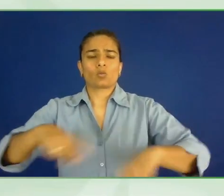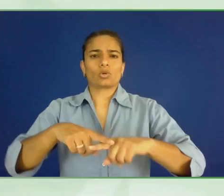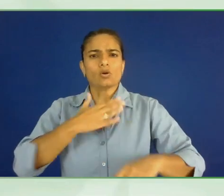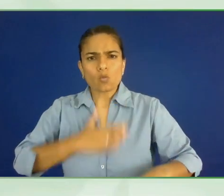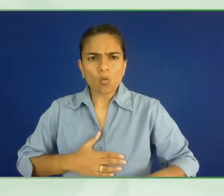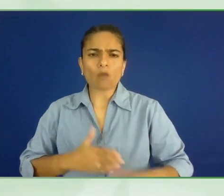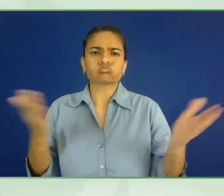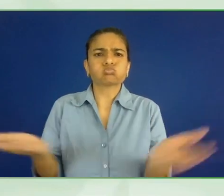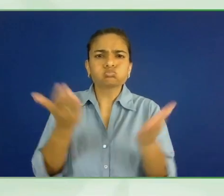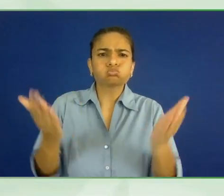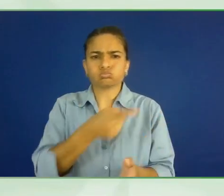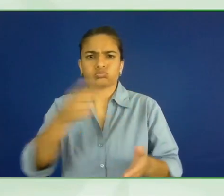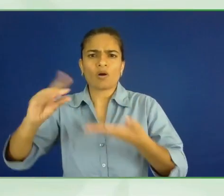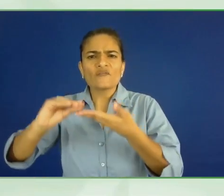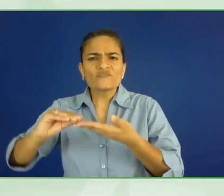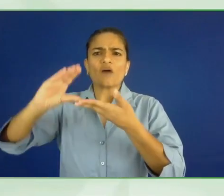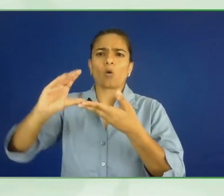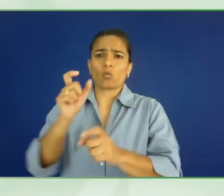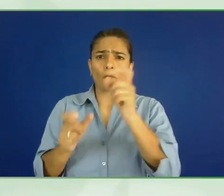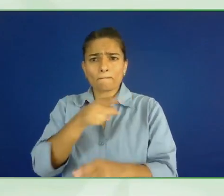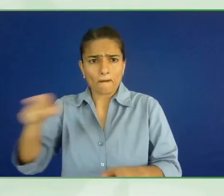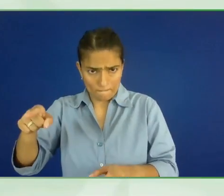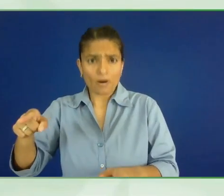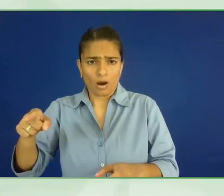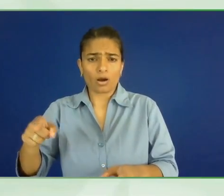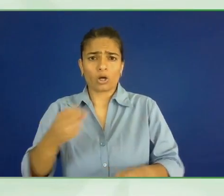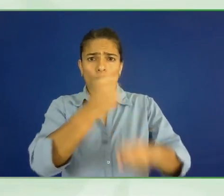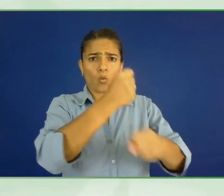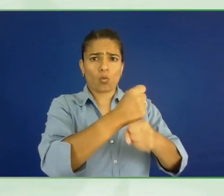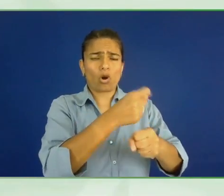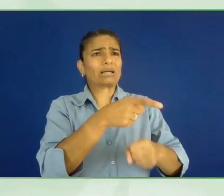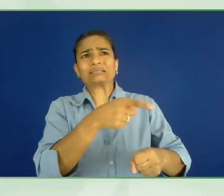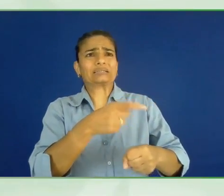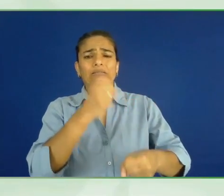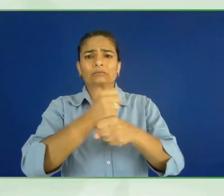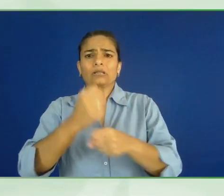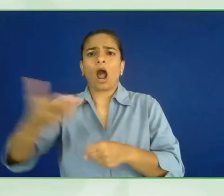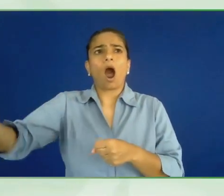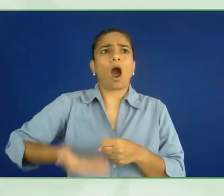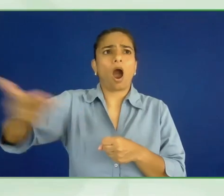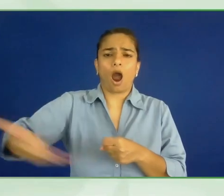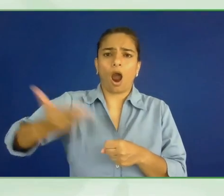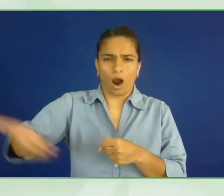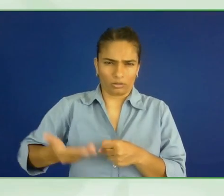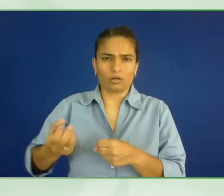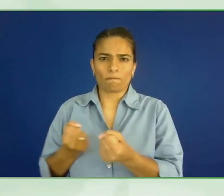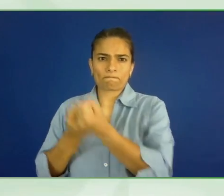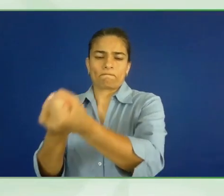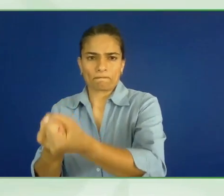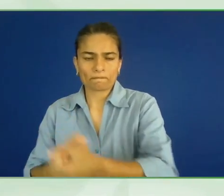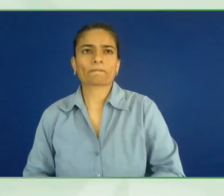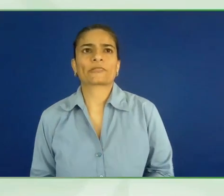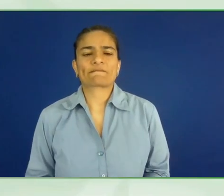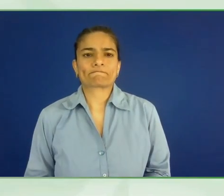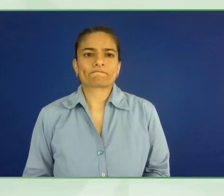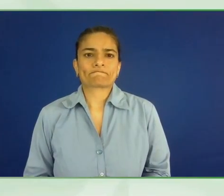where relationship building, connection, communication, I think, can give kind of the fuel and the desire to actually meet the legislative needs